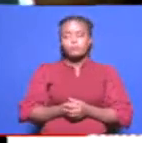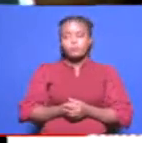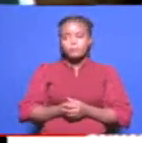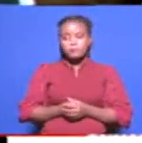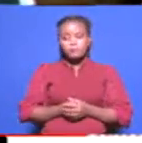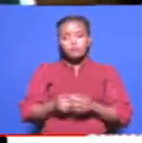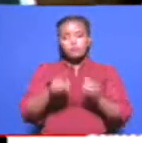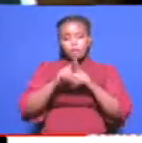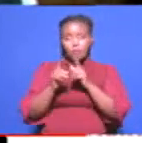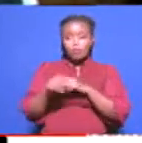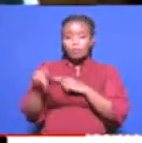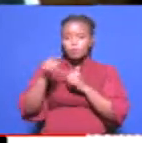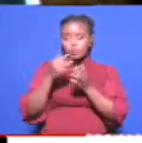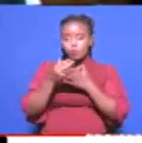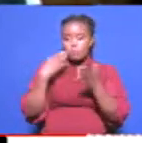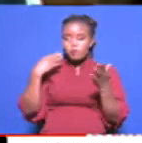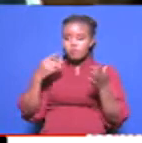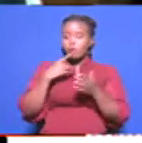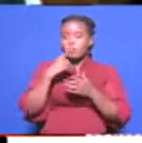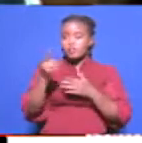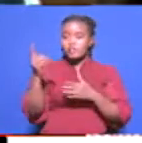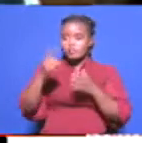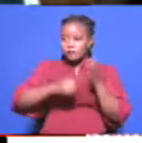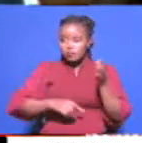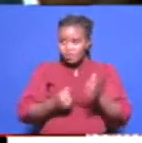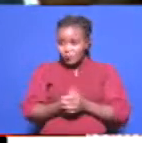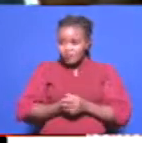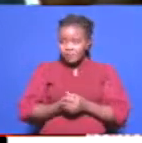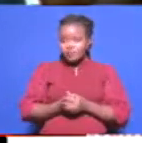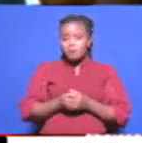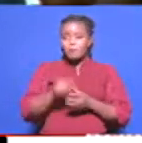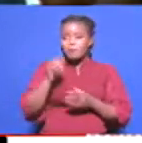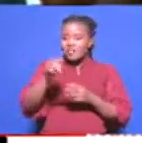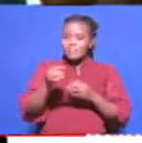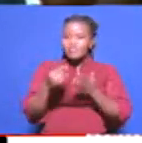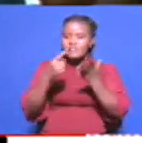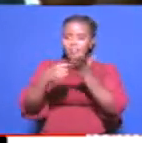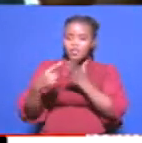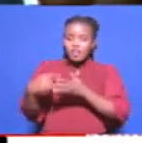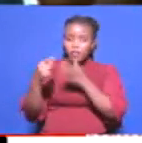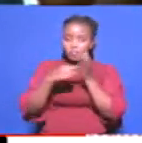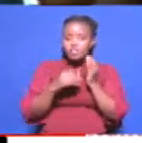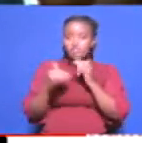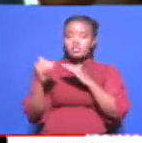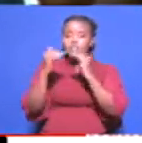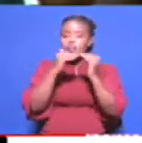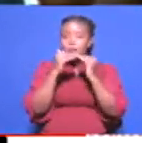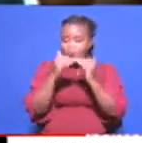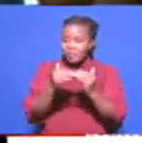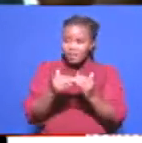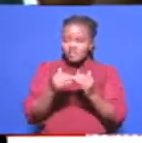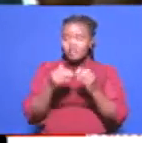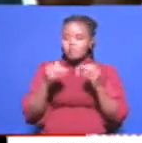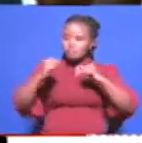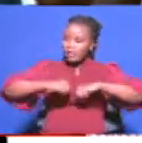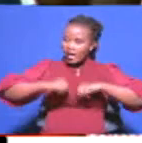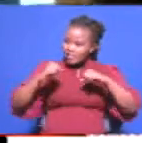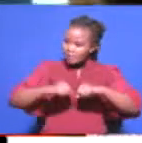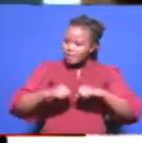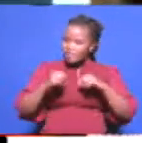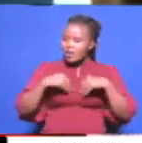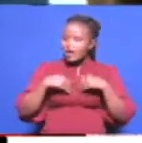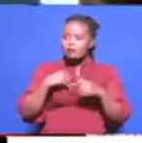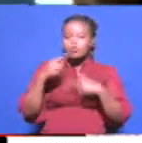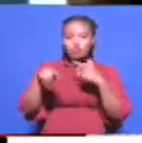We said it before, I want to repeat again, that negotiated democracy has become part of our way of managing our political